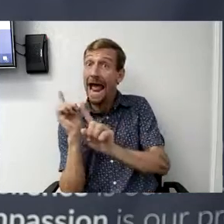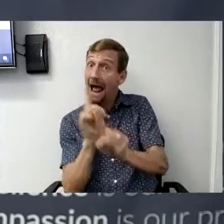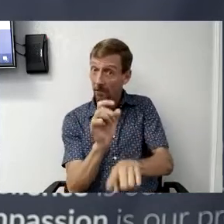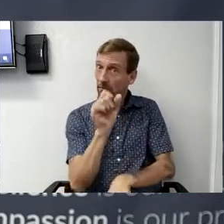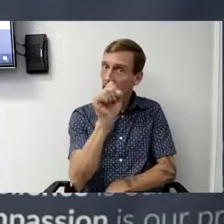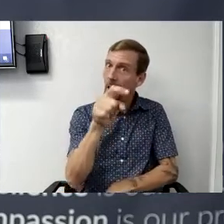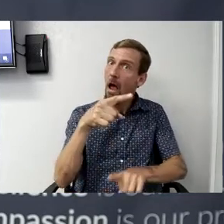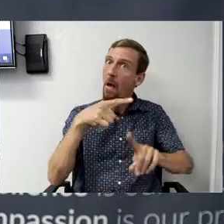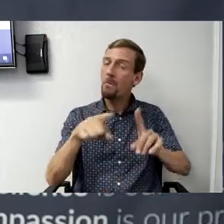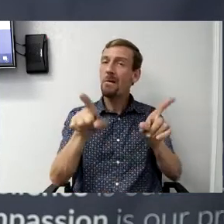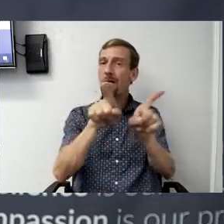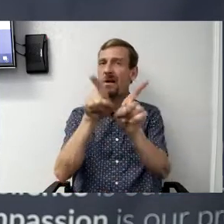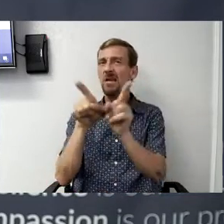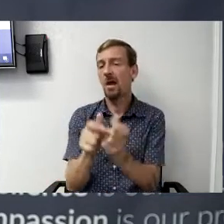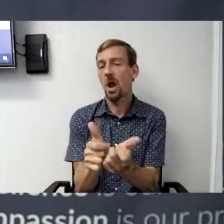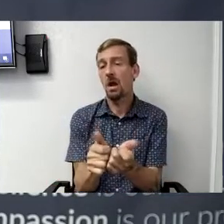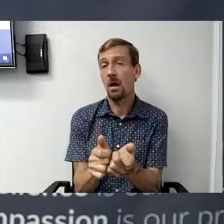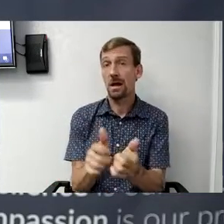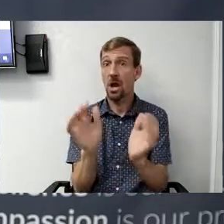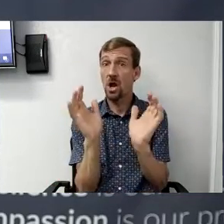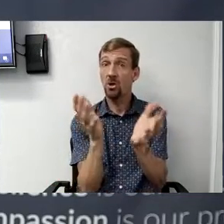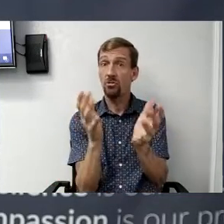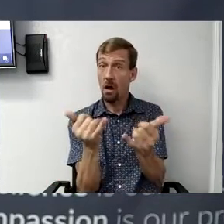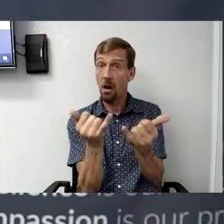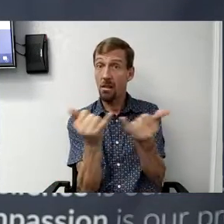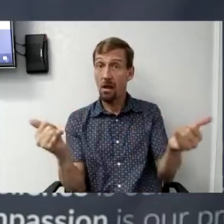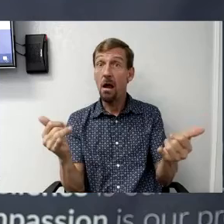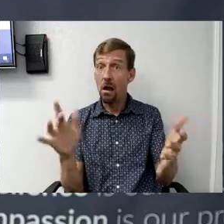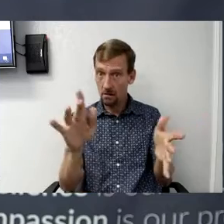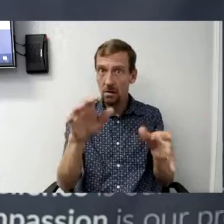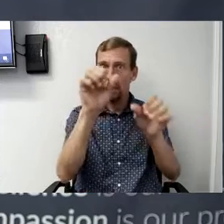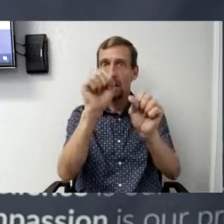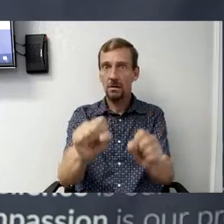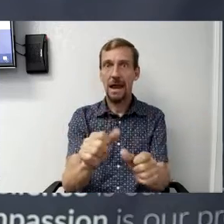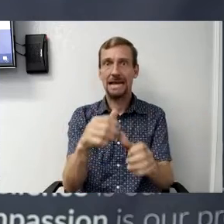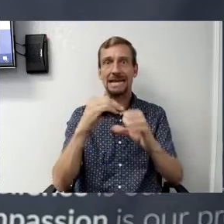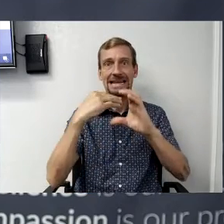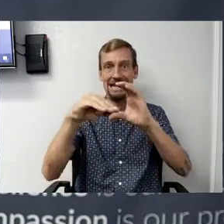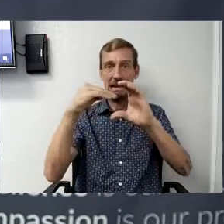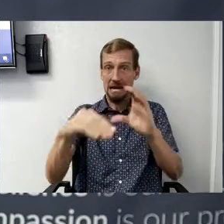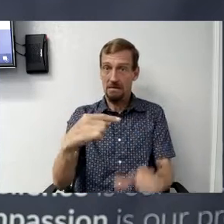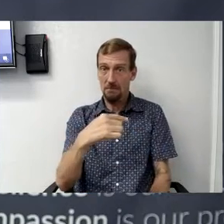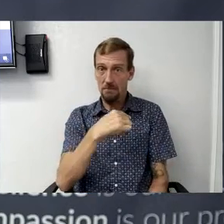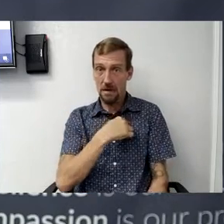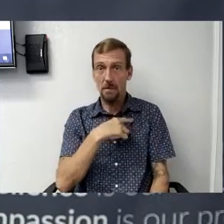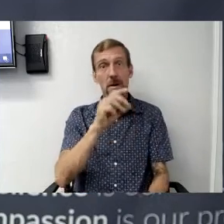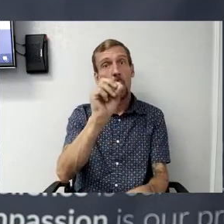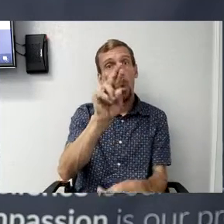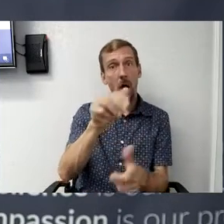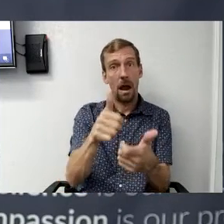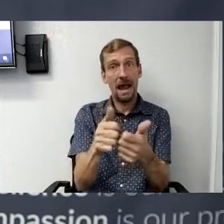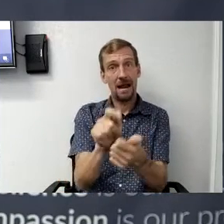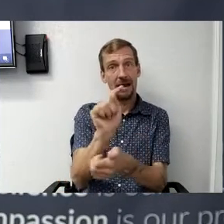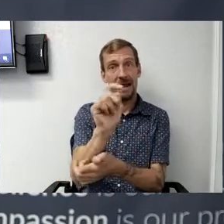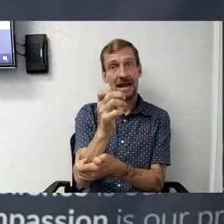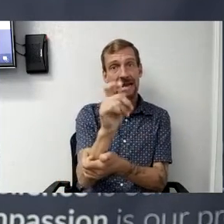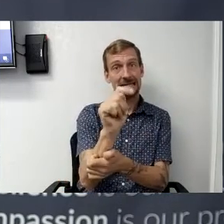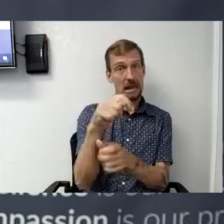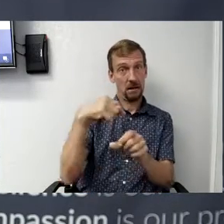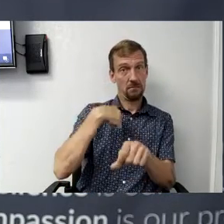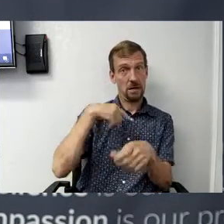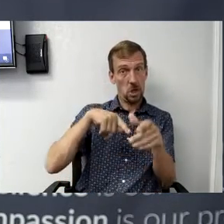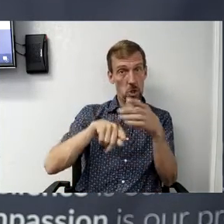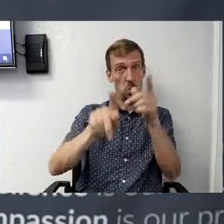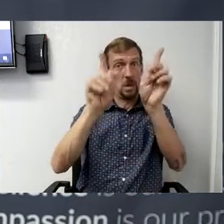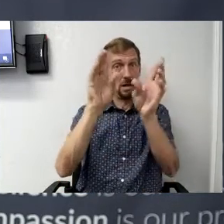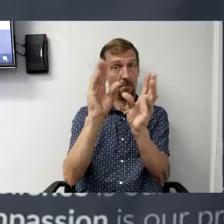our chat lines are open. You have my personal email. Some of you even text me during these meetings. So keep those questions coming. It's